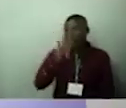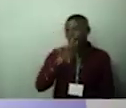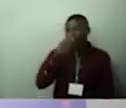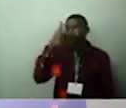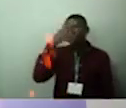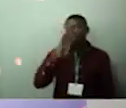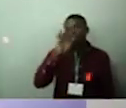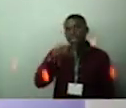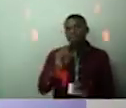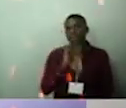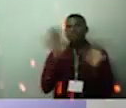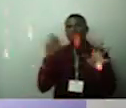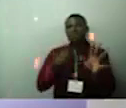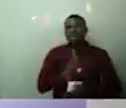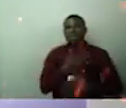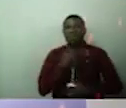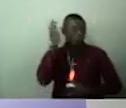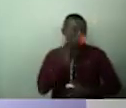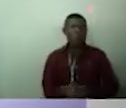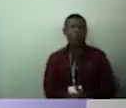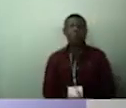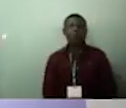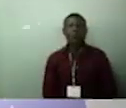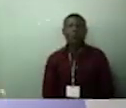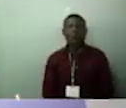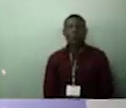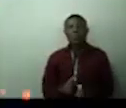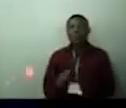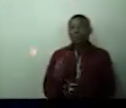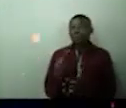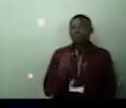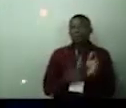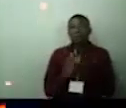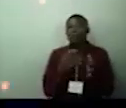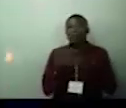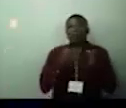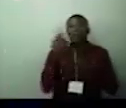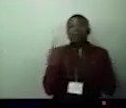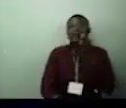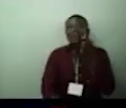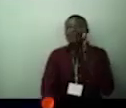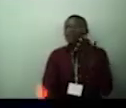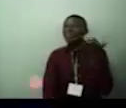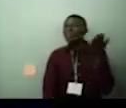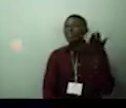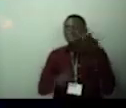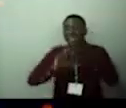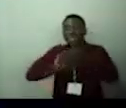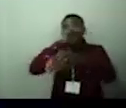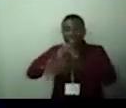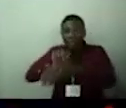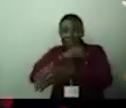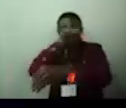If you can keep it on the screen, I will appreciate it. But what the Bible said is that the nations,